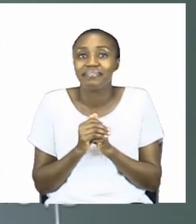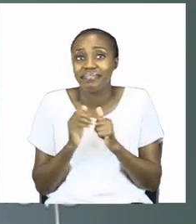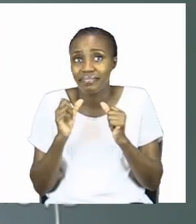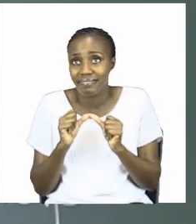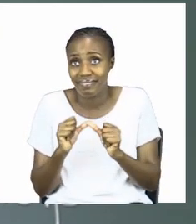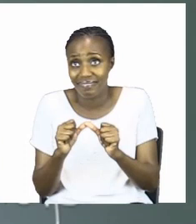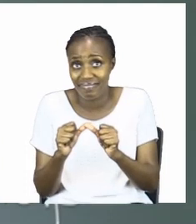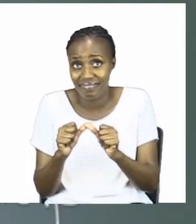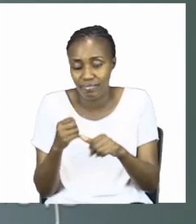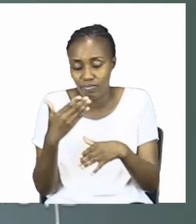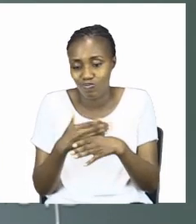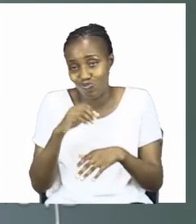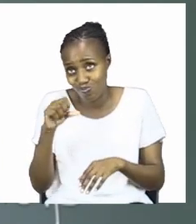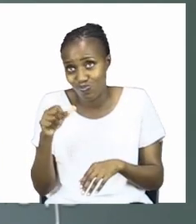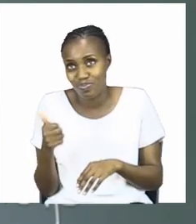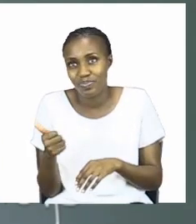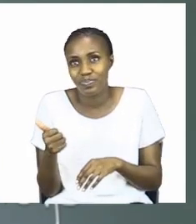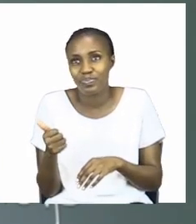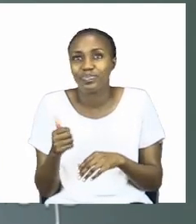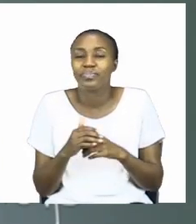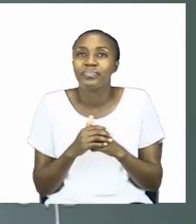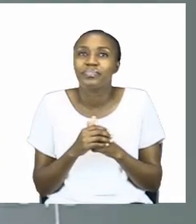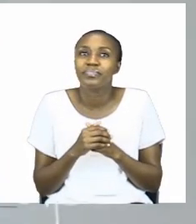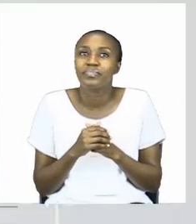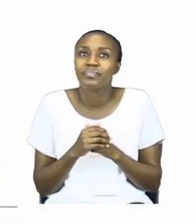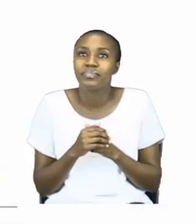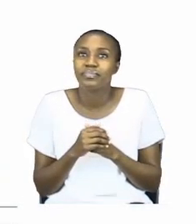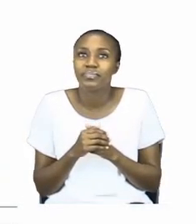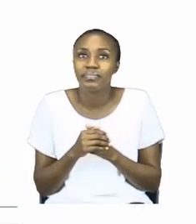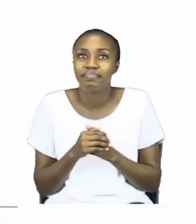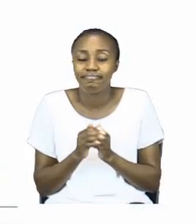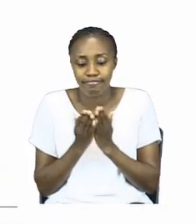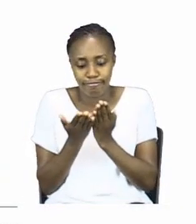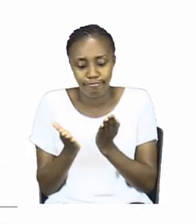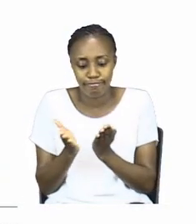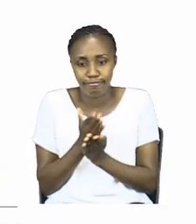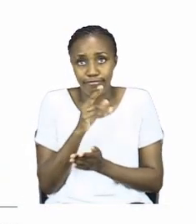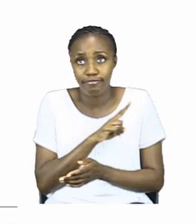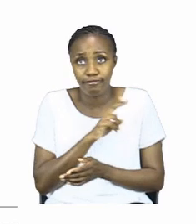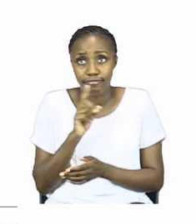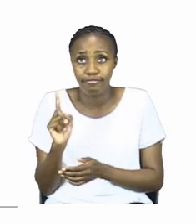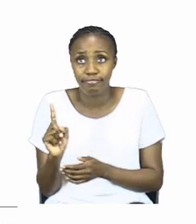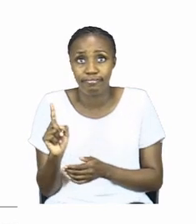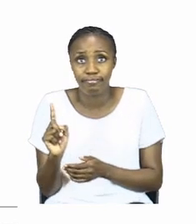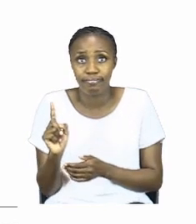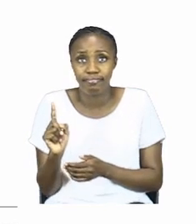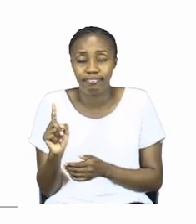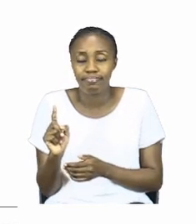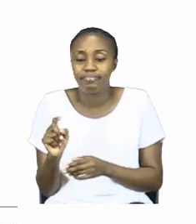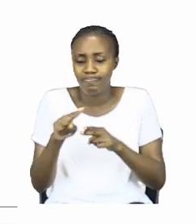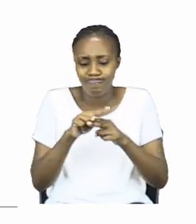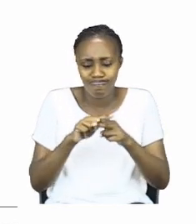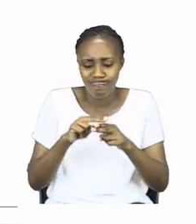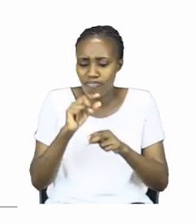page, page 21. On page 21, we are going to be doing our sight words. Now sight